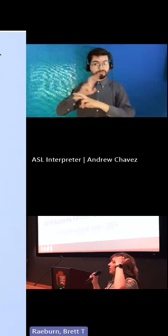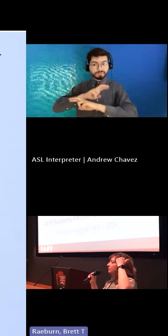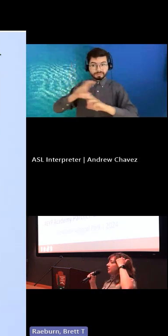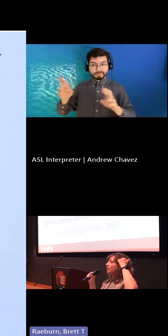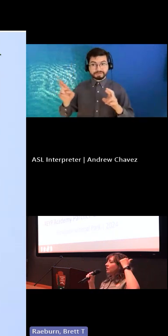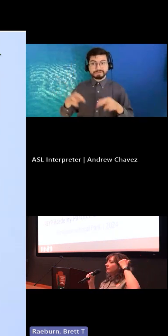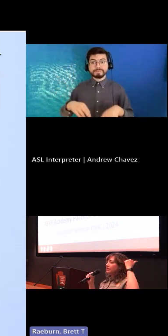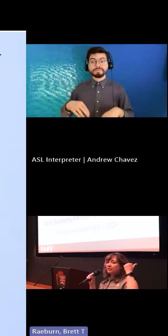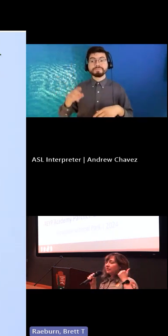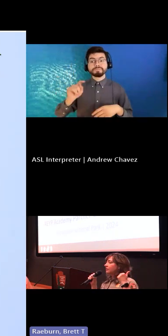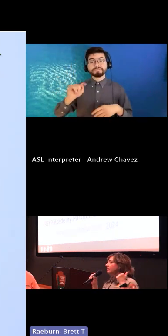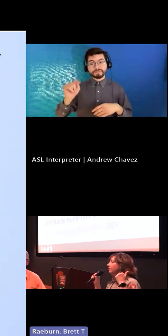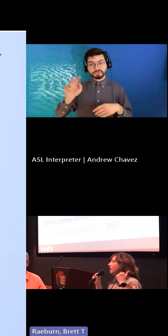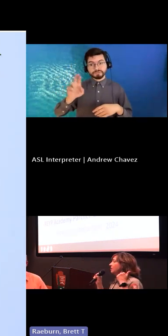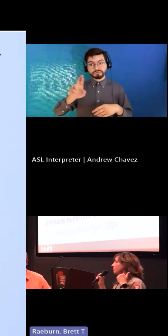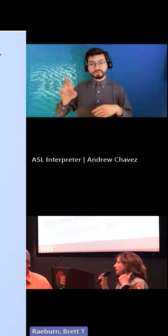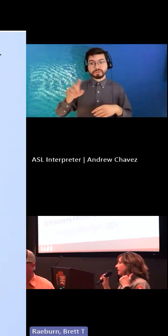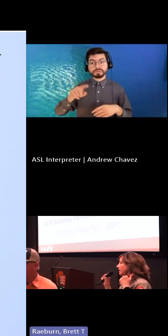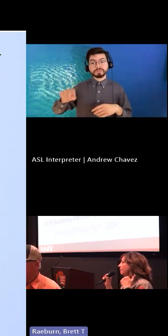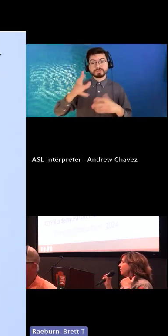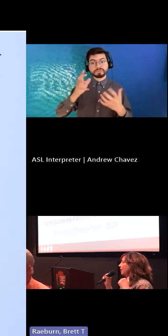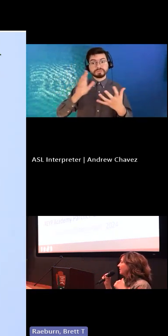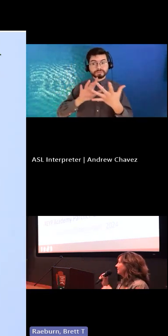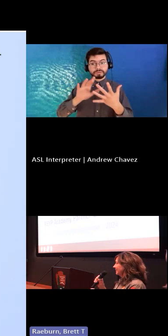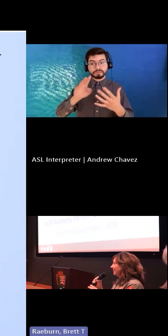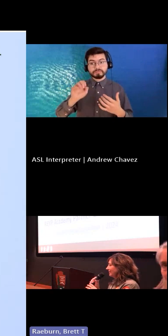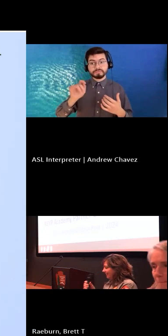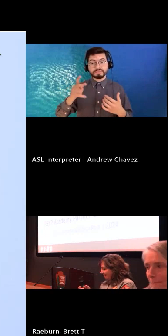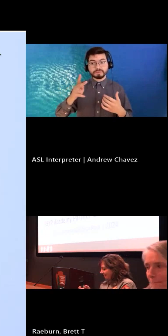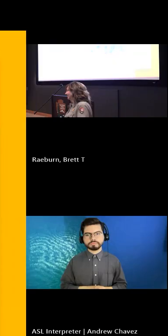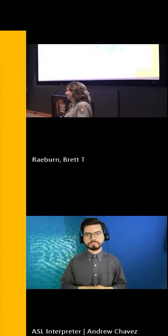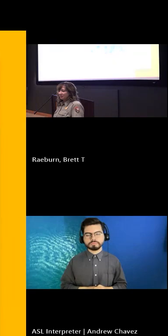want to follow up with Mark, visit us at the front and we'll take that for you.